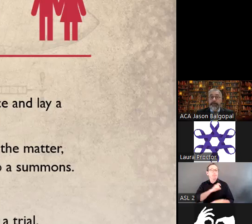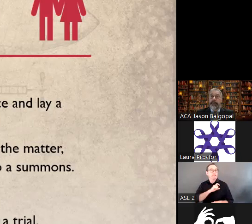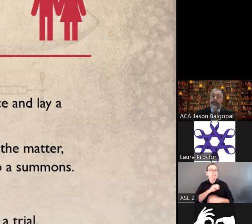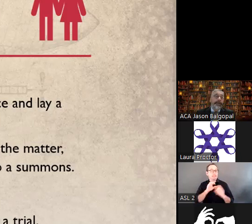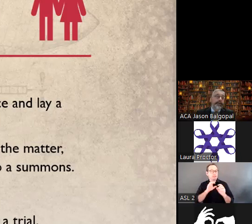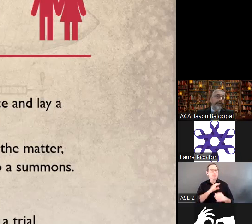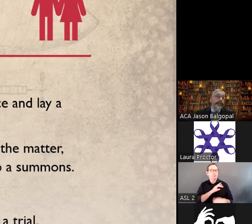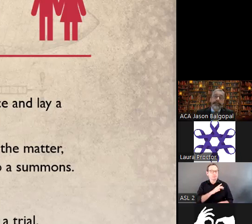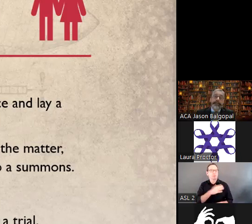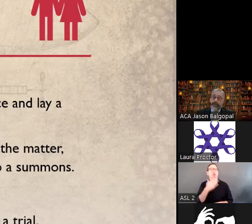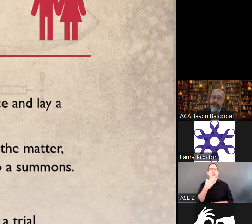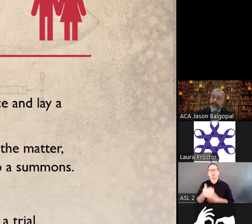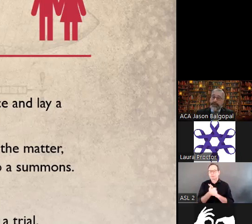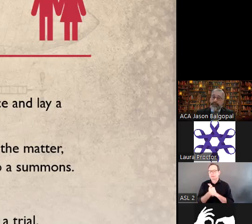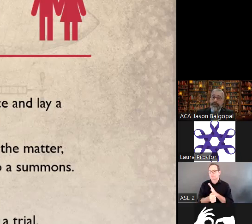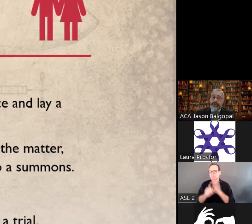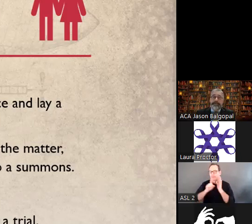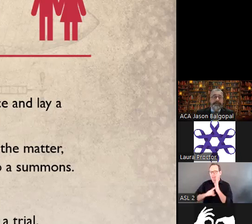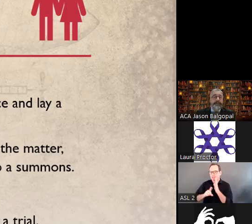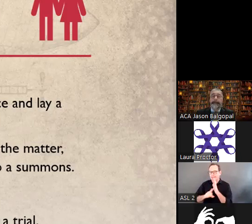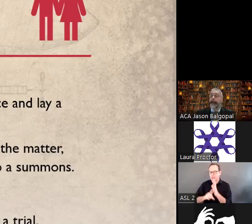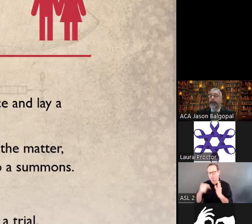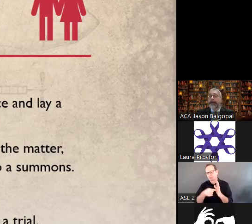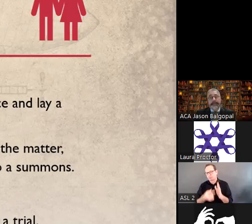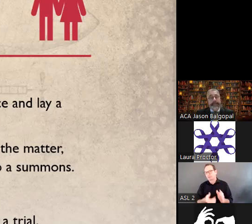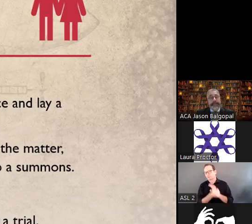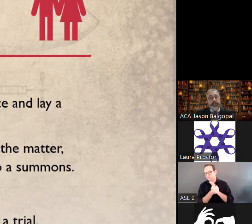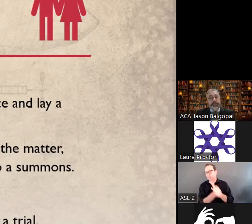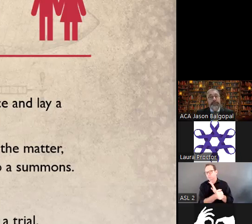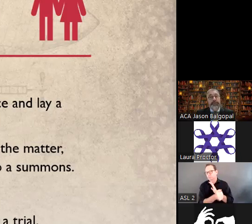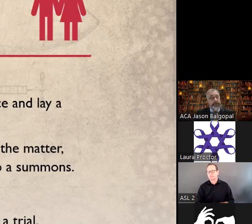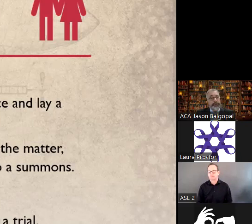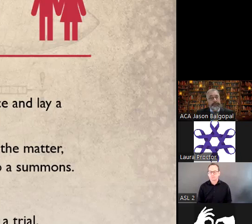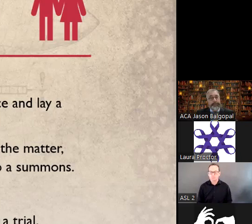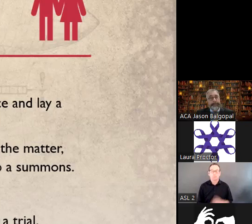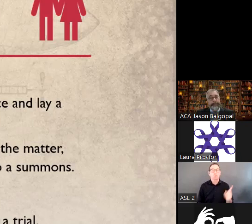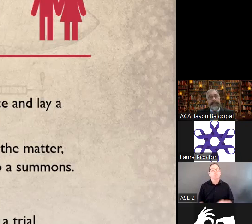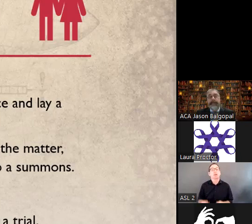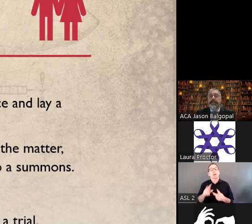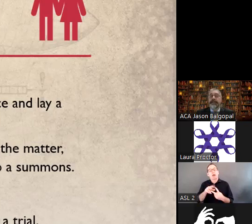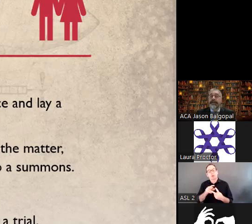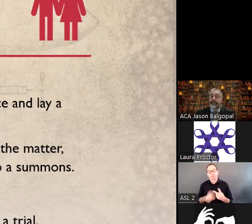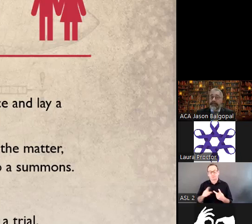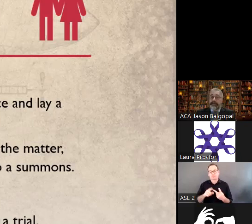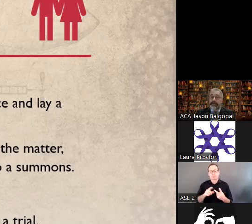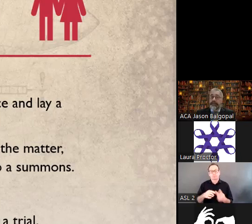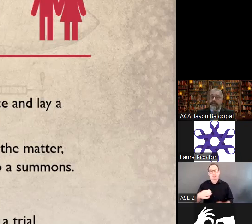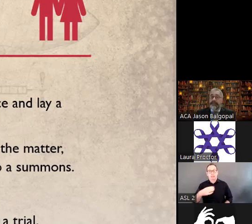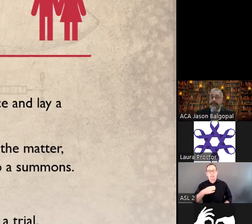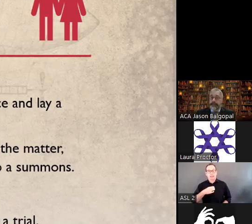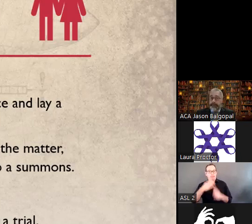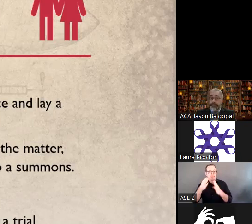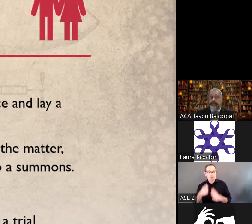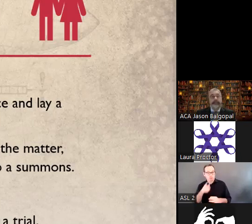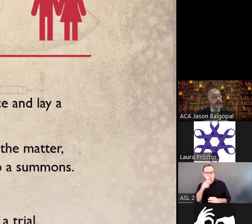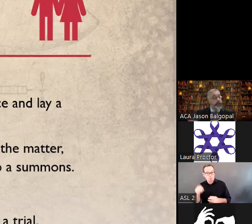However, whether the police have chosen not to lay charges or the complainant has chosen not to go to them, there is yet another venue for